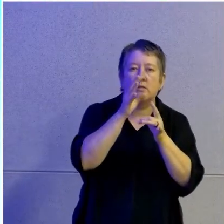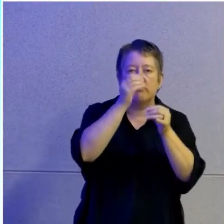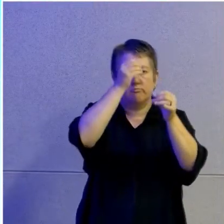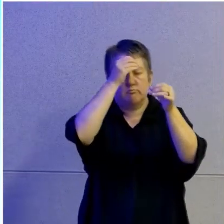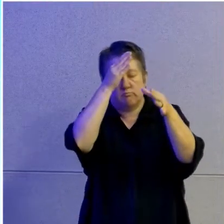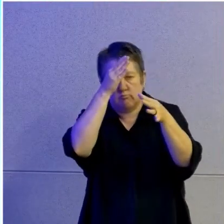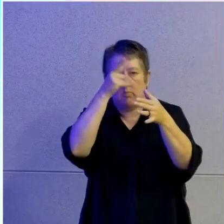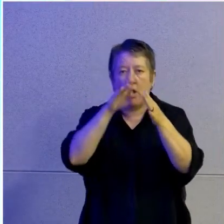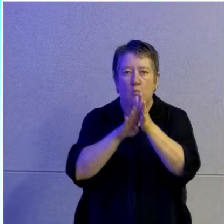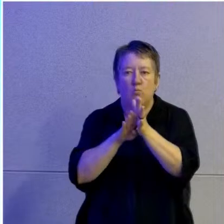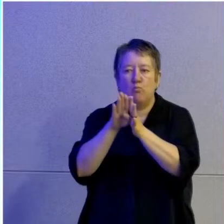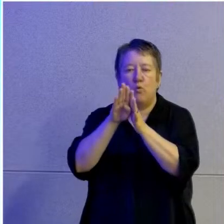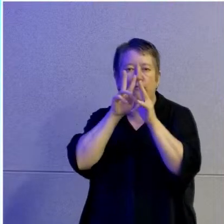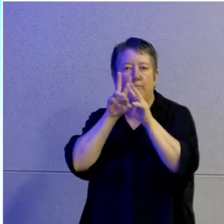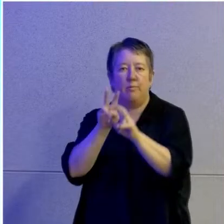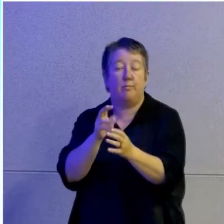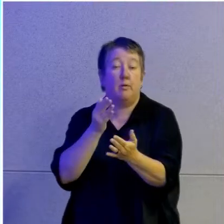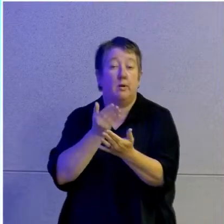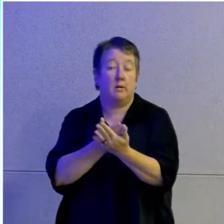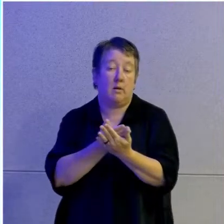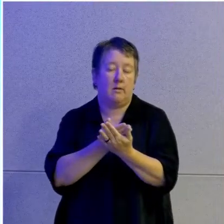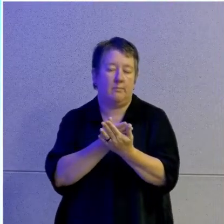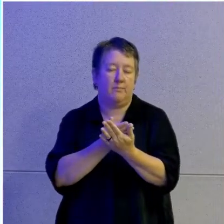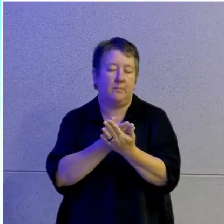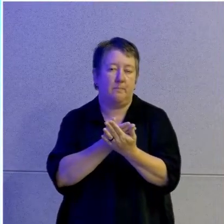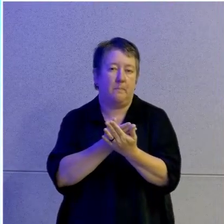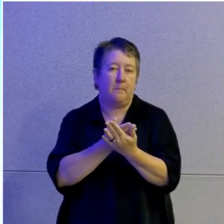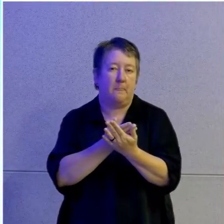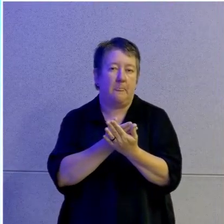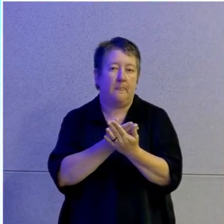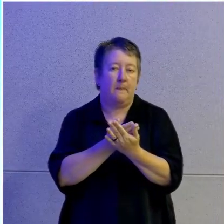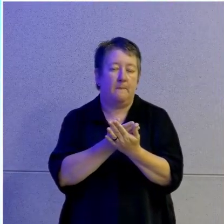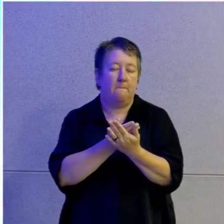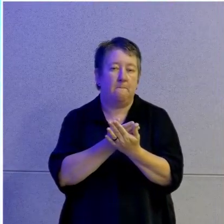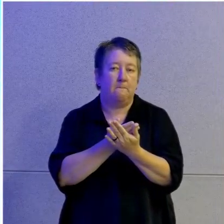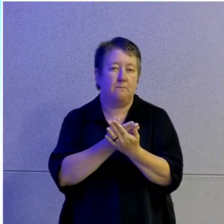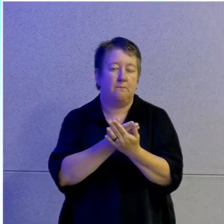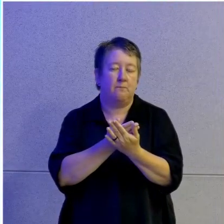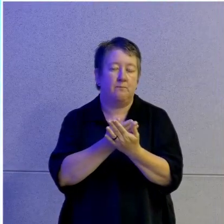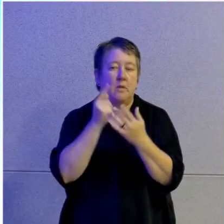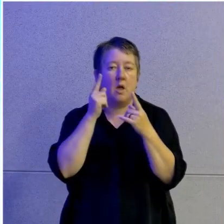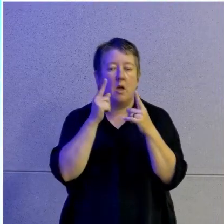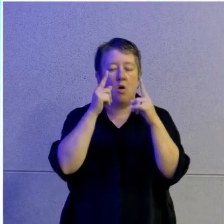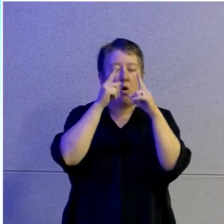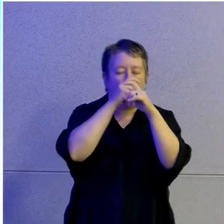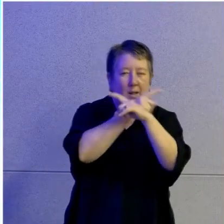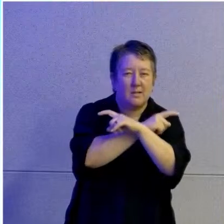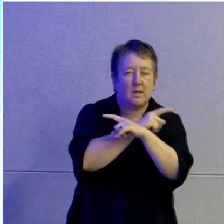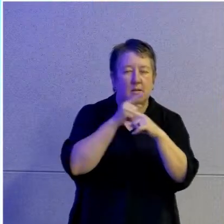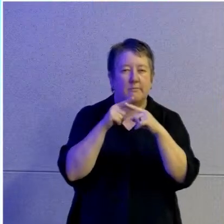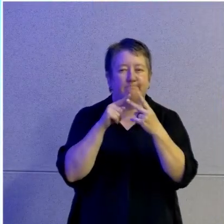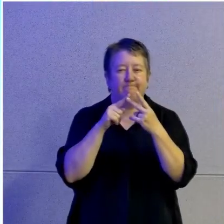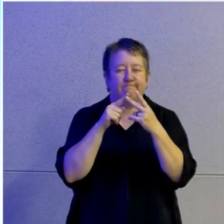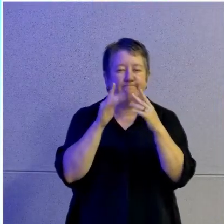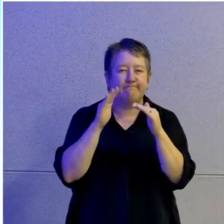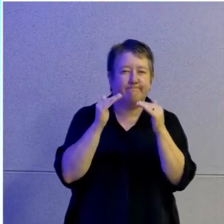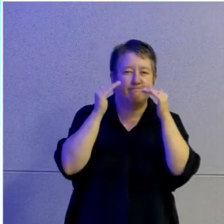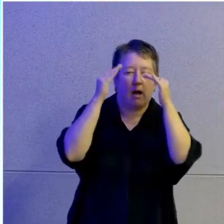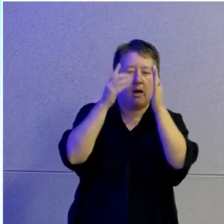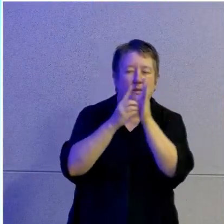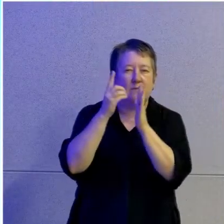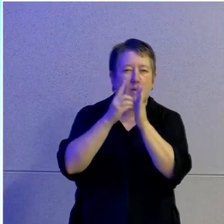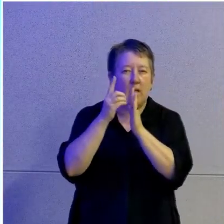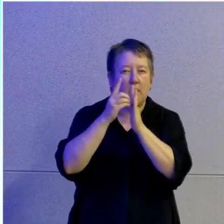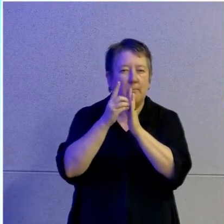outputs. The complexity, as well as a high developed construction and operation cost,